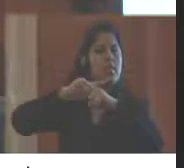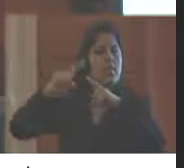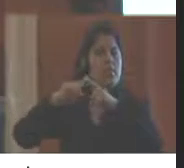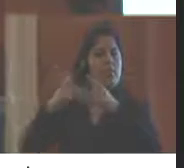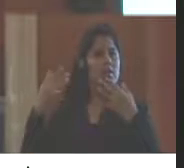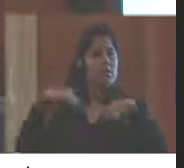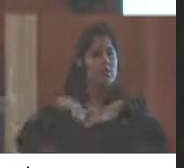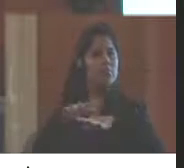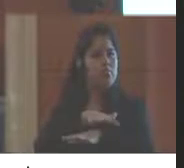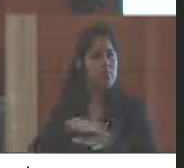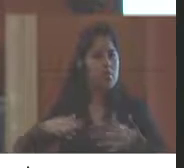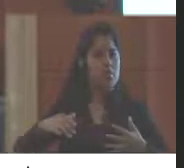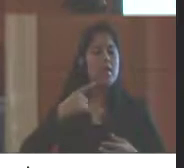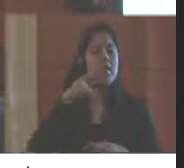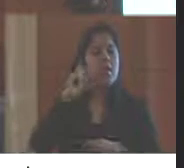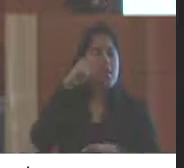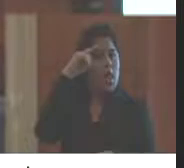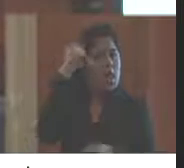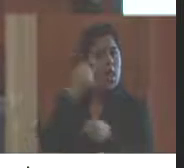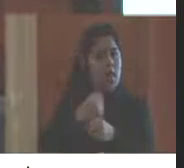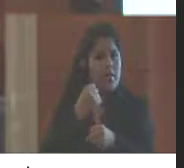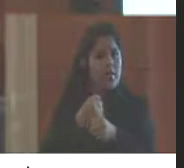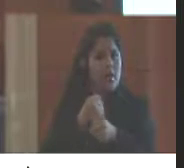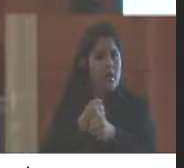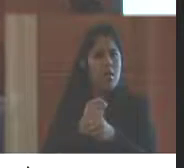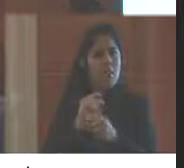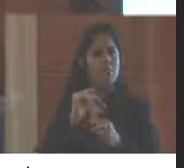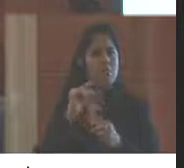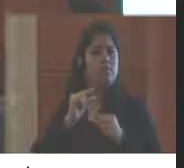crisis, that disaster, and so that work,